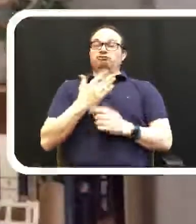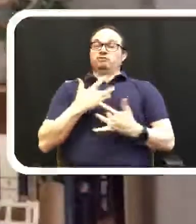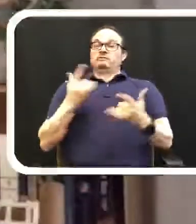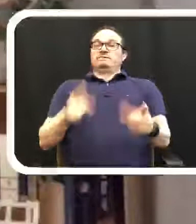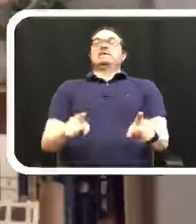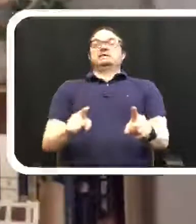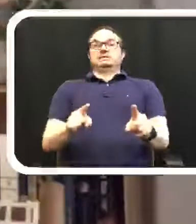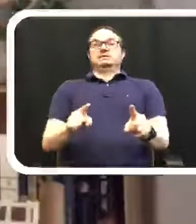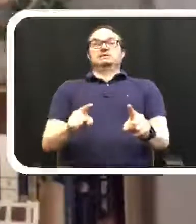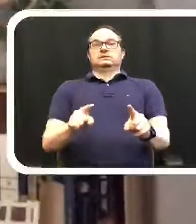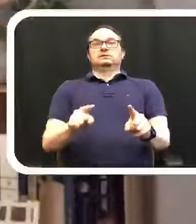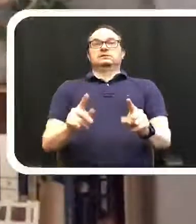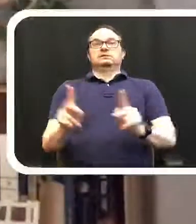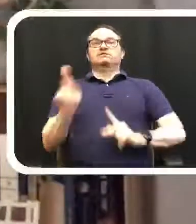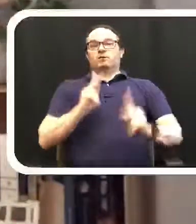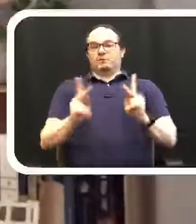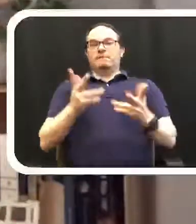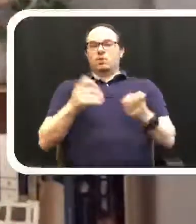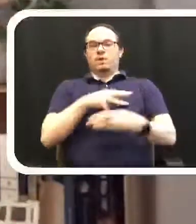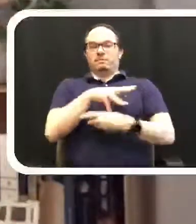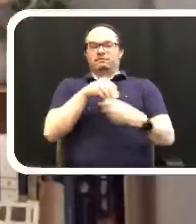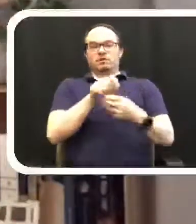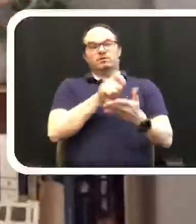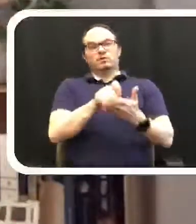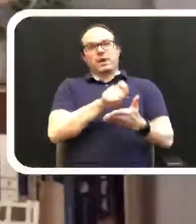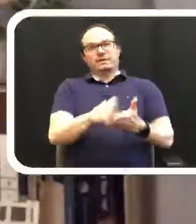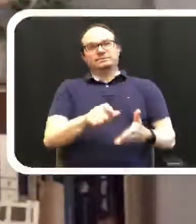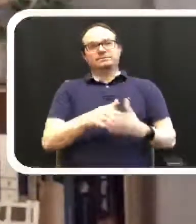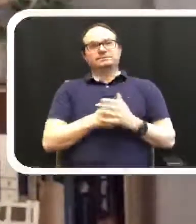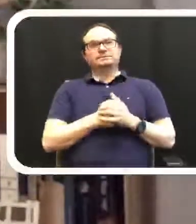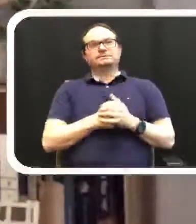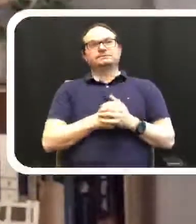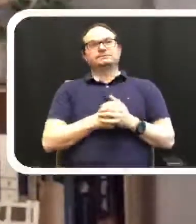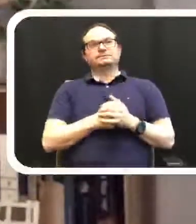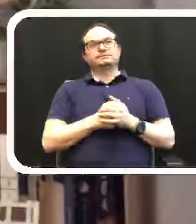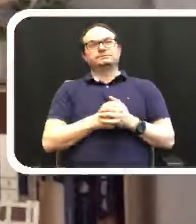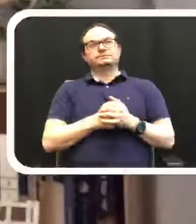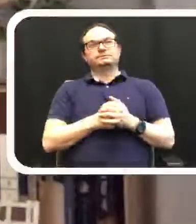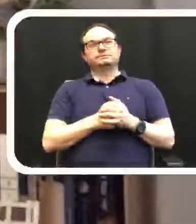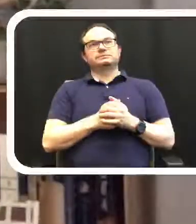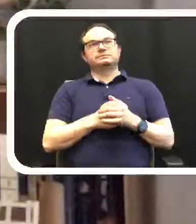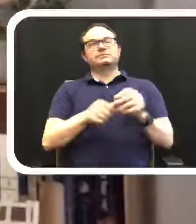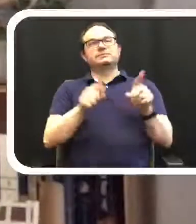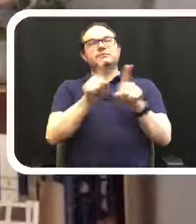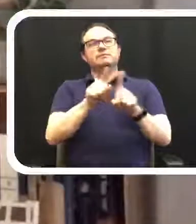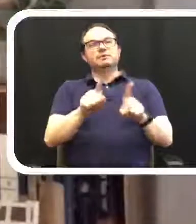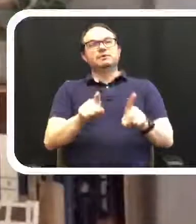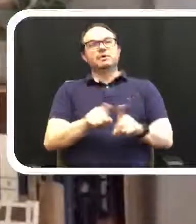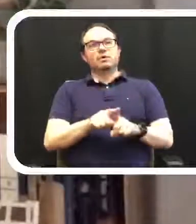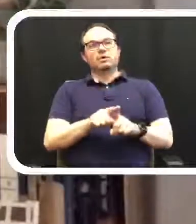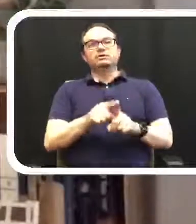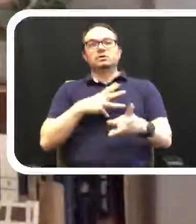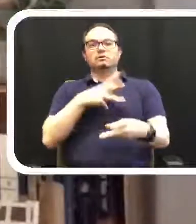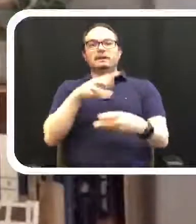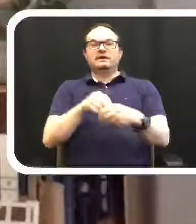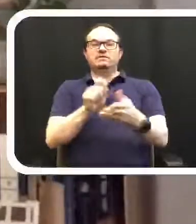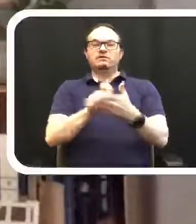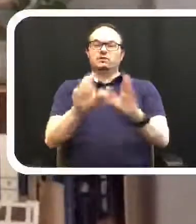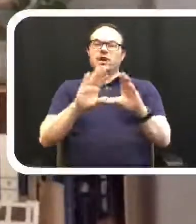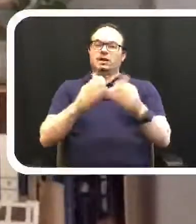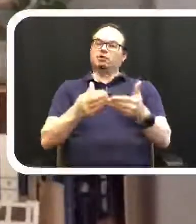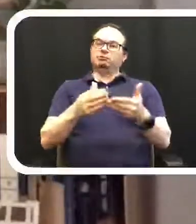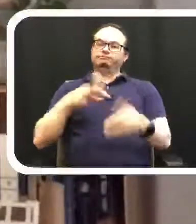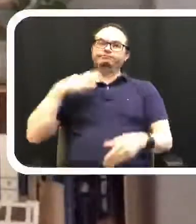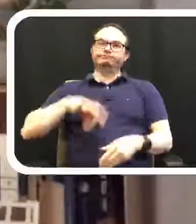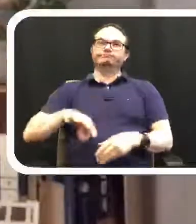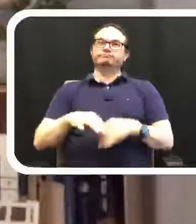people who need that accountability. And also, speaking of accountability, find a writing group. If you're